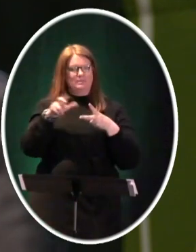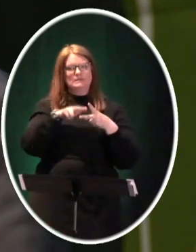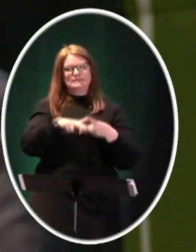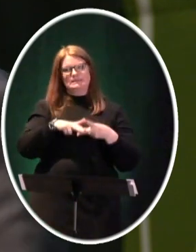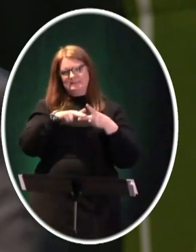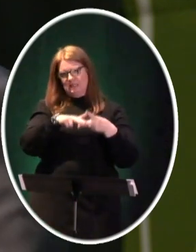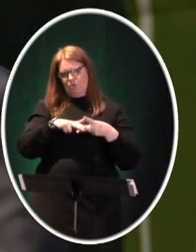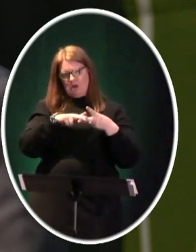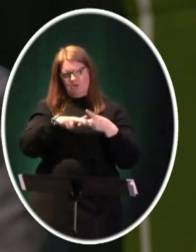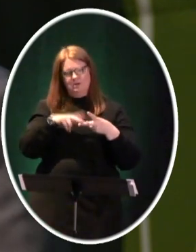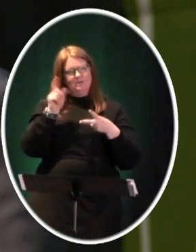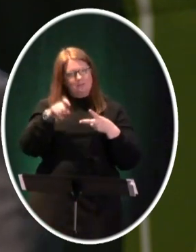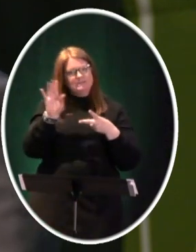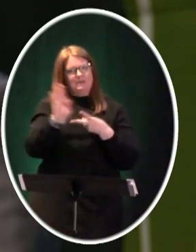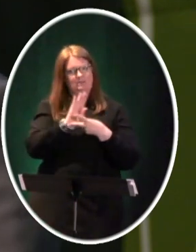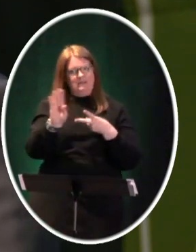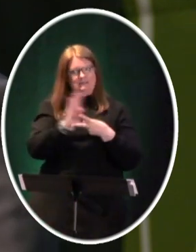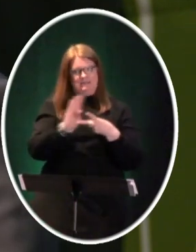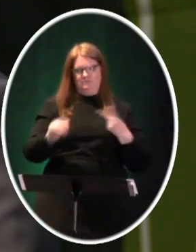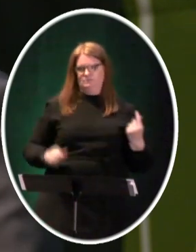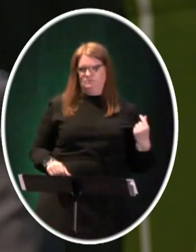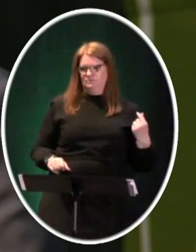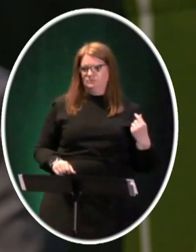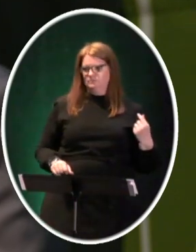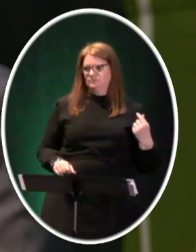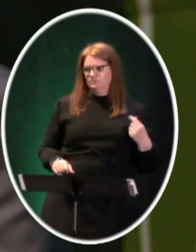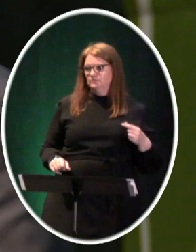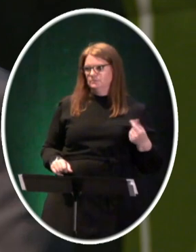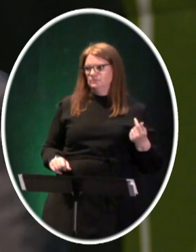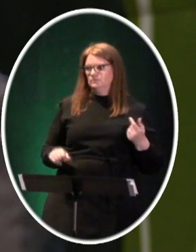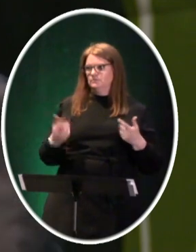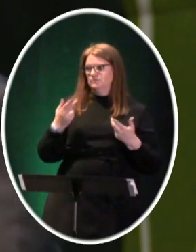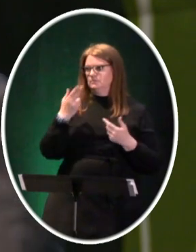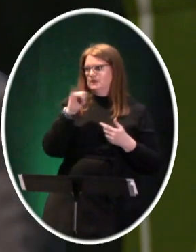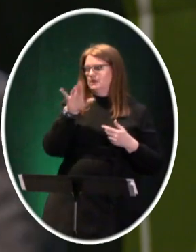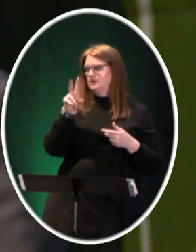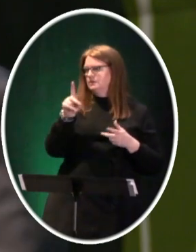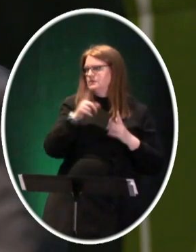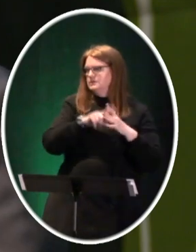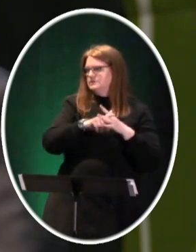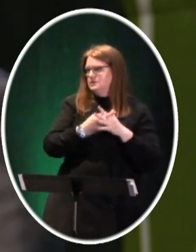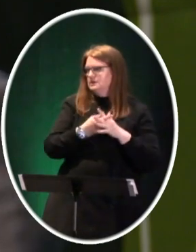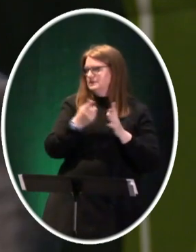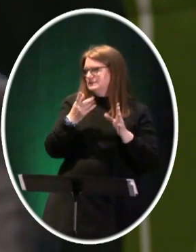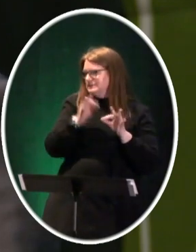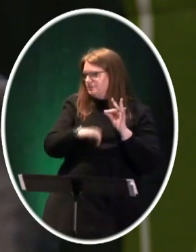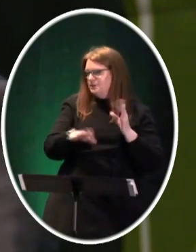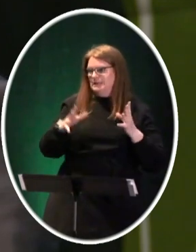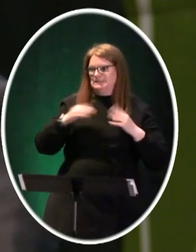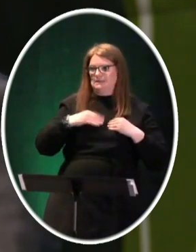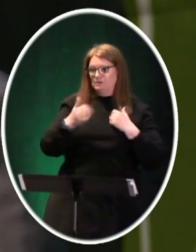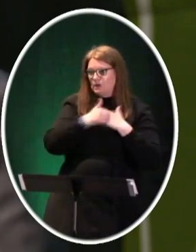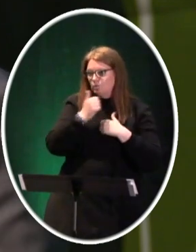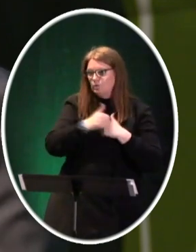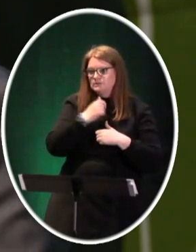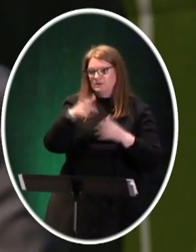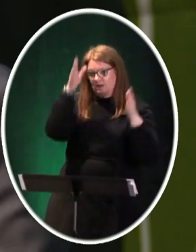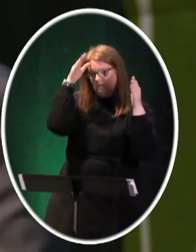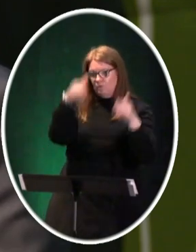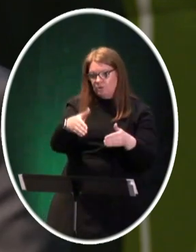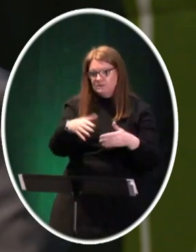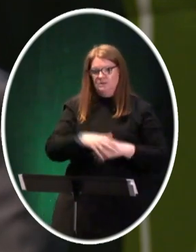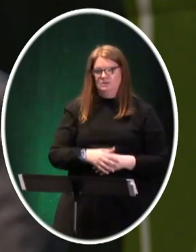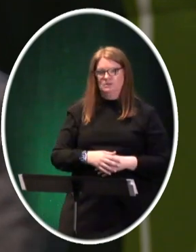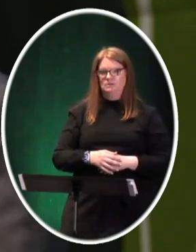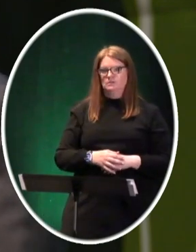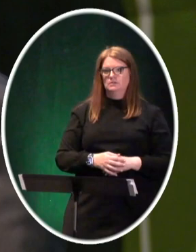Gotta stay busy. So simple advice from Harold Hamm for getting ahead when you're young and starting out is simple. Taking risks and staying on task.